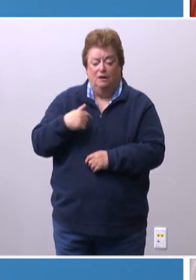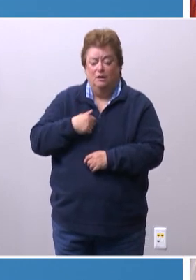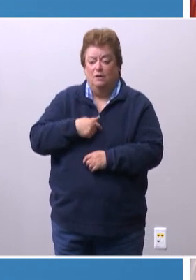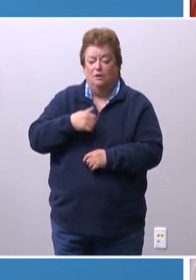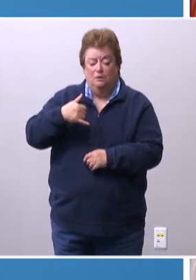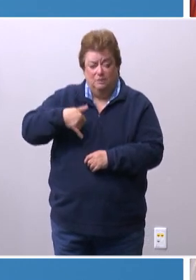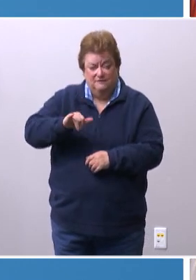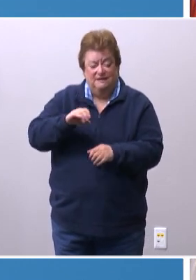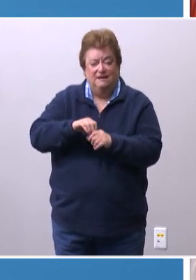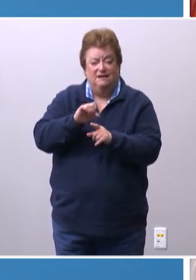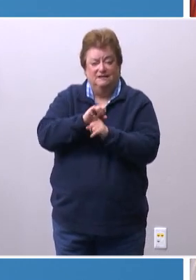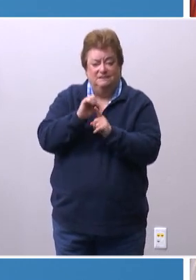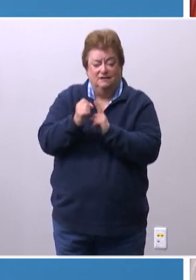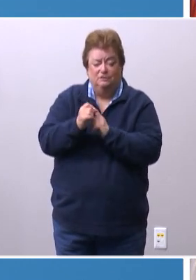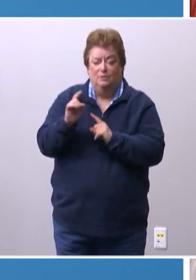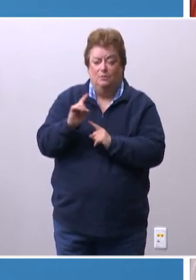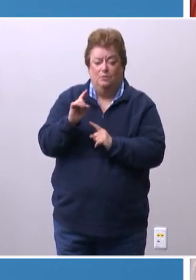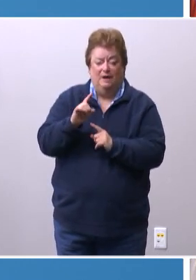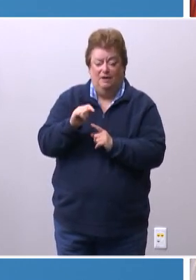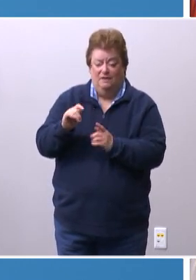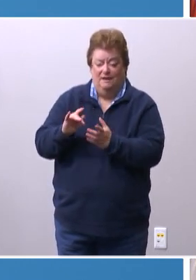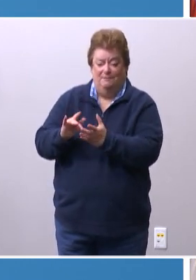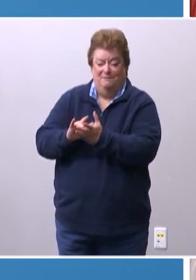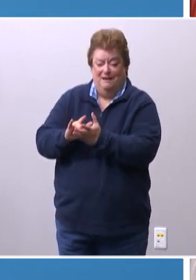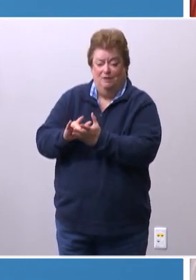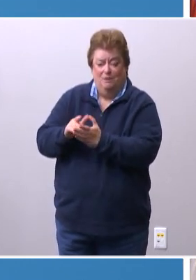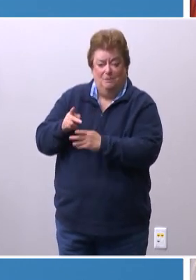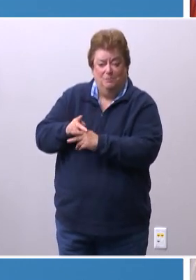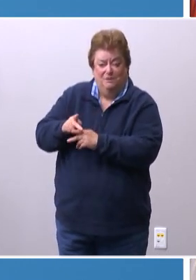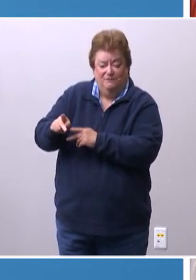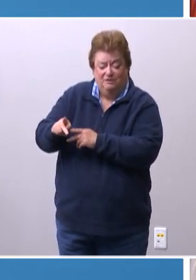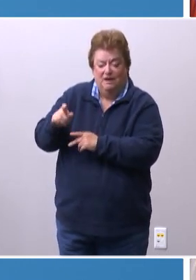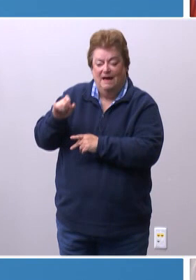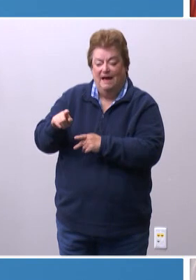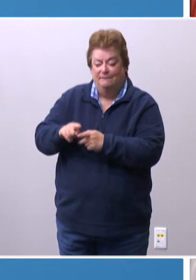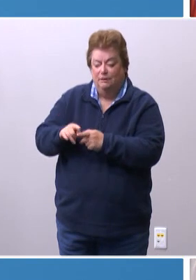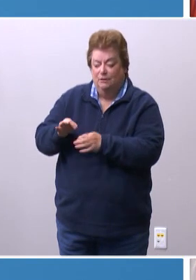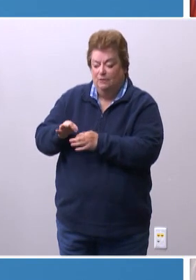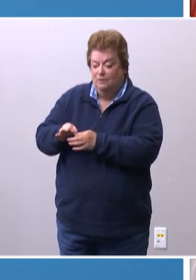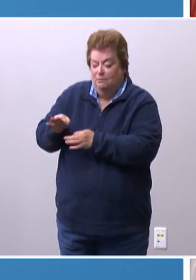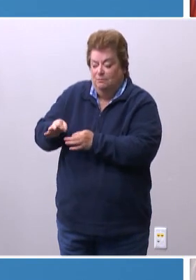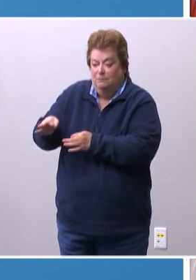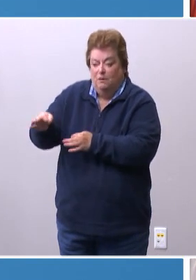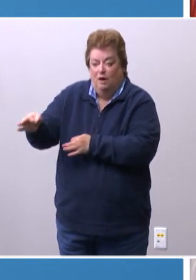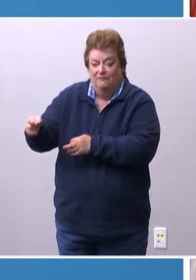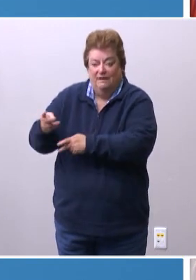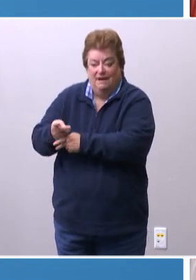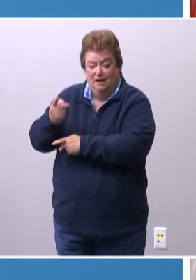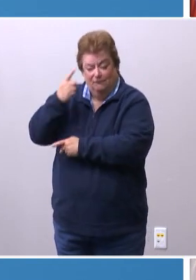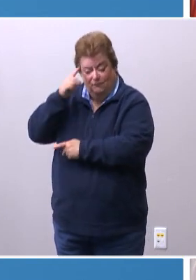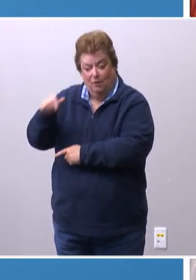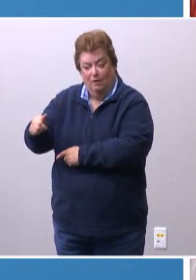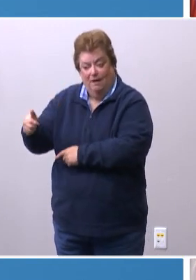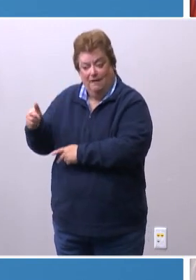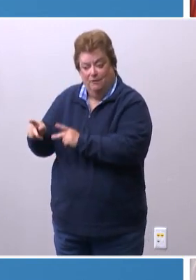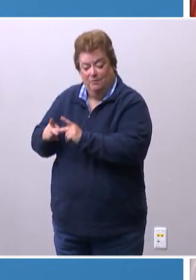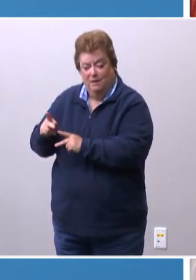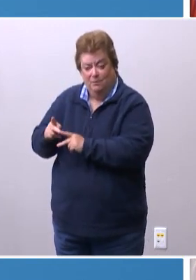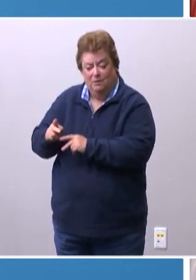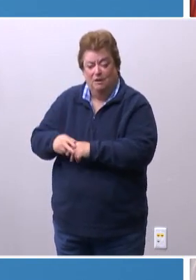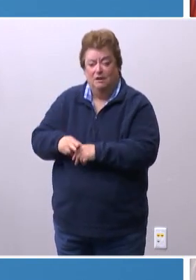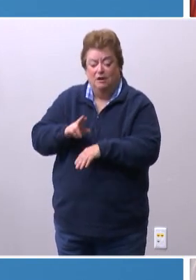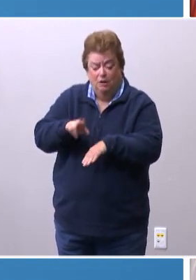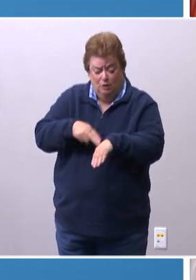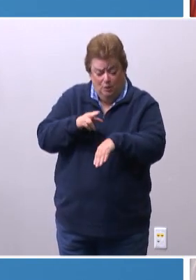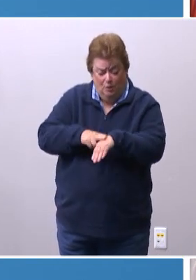in a situation where medical practitioners still have to delay care of our loved ones. Normal care is still hard